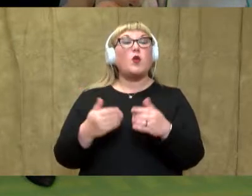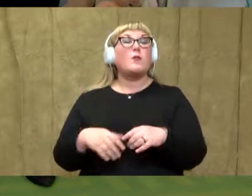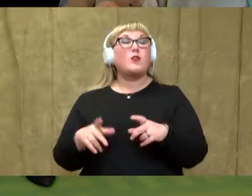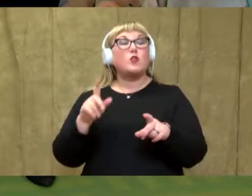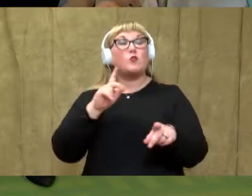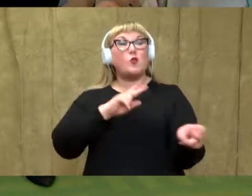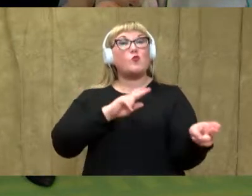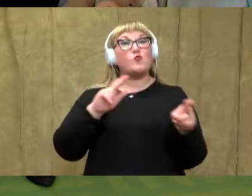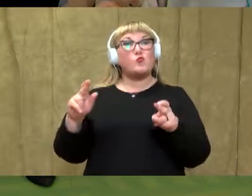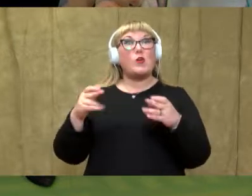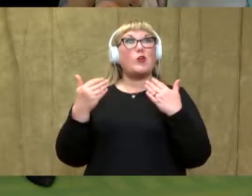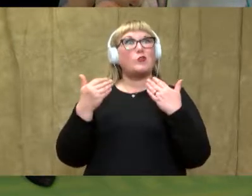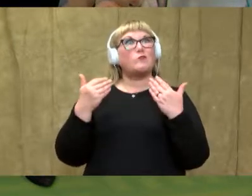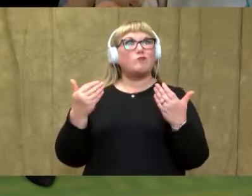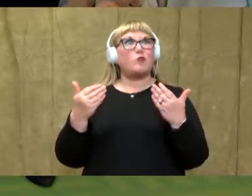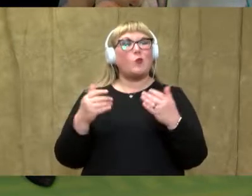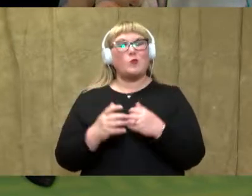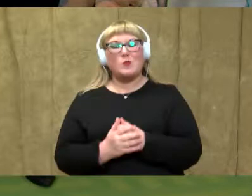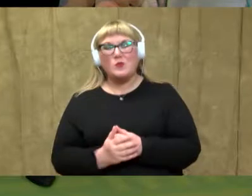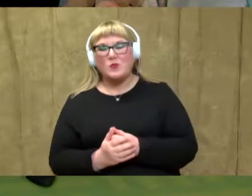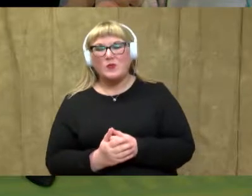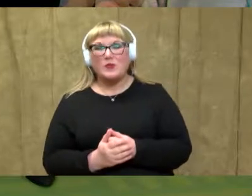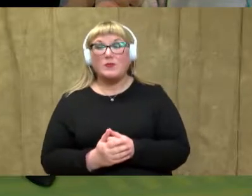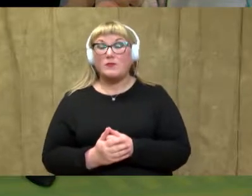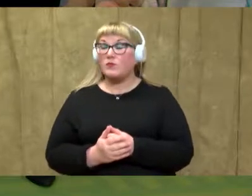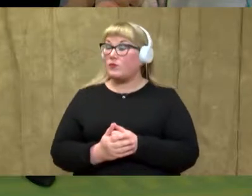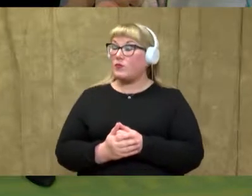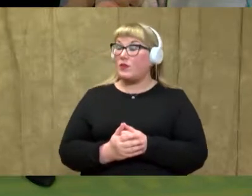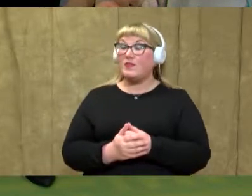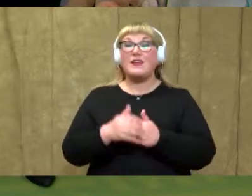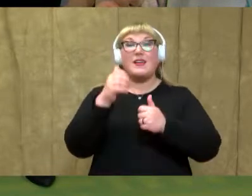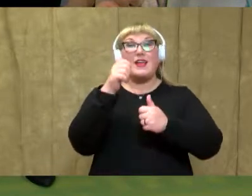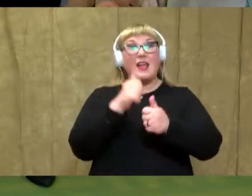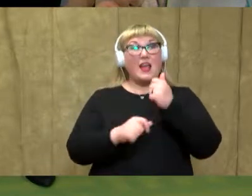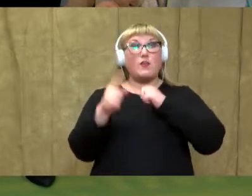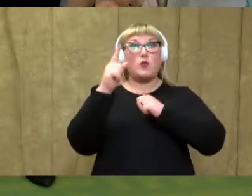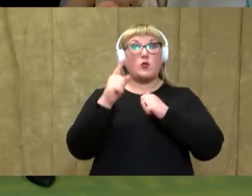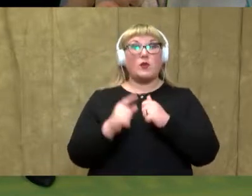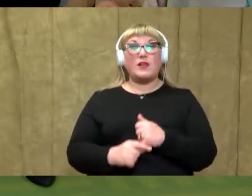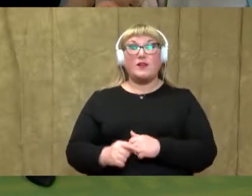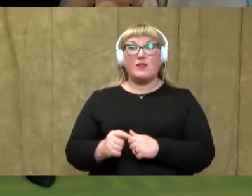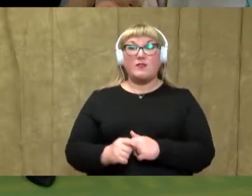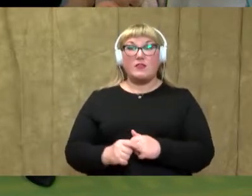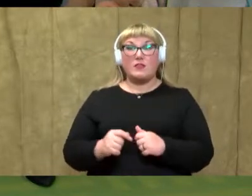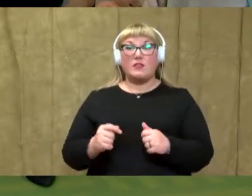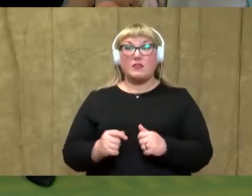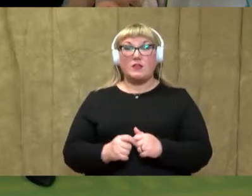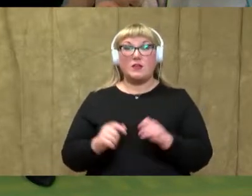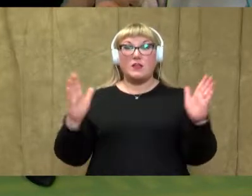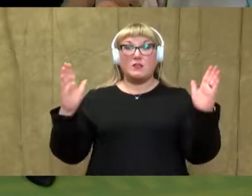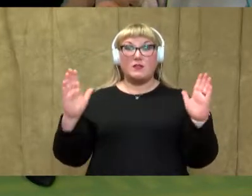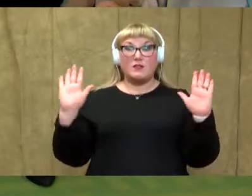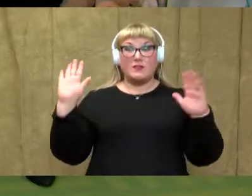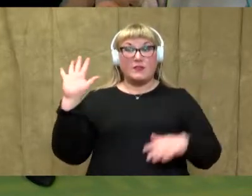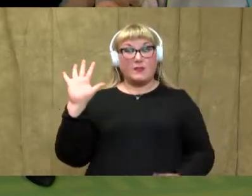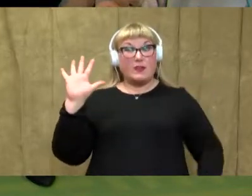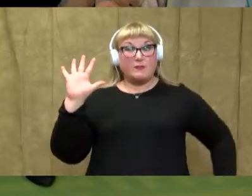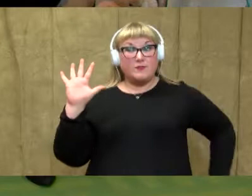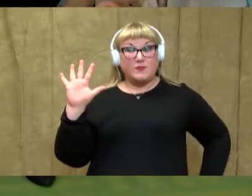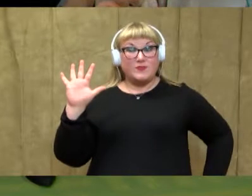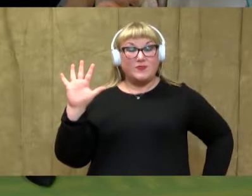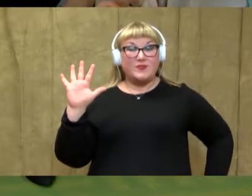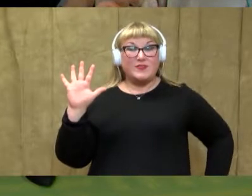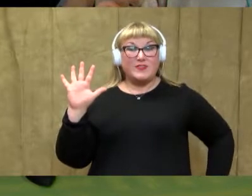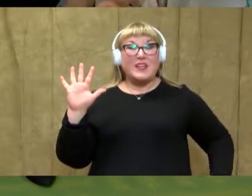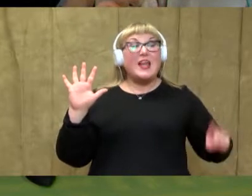go. So, Ms. Morris, we start by everyone giving us 5. Can you give me 5? I sure can. Okay, guys, at home, I